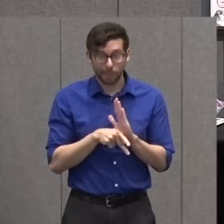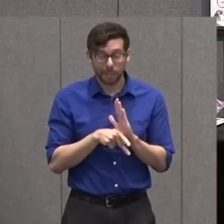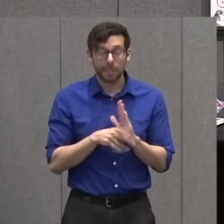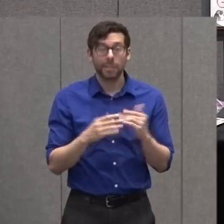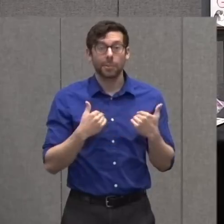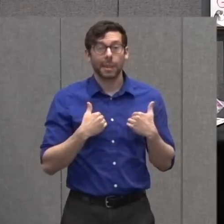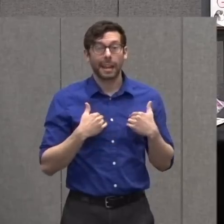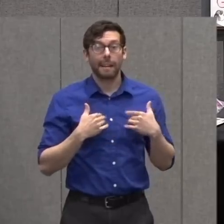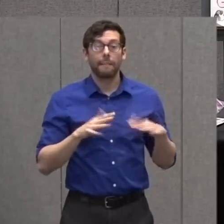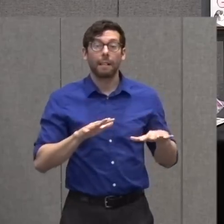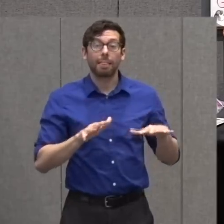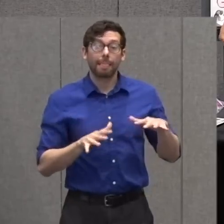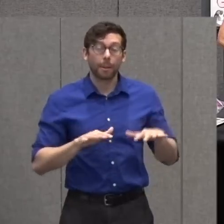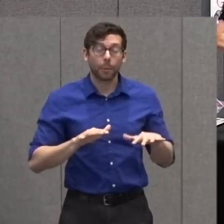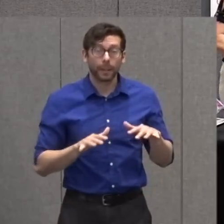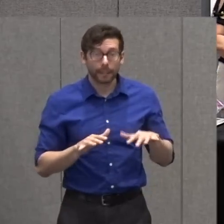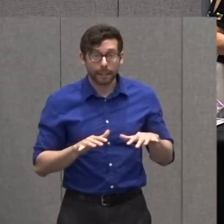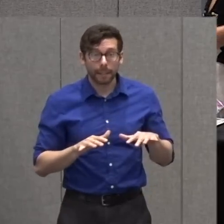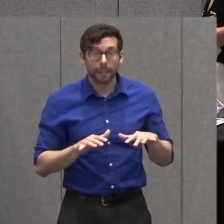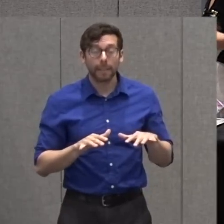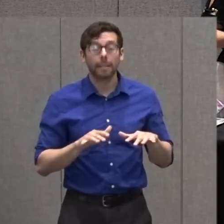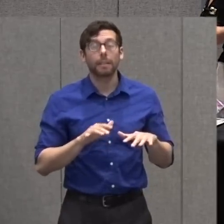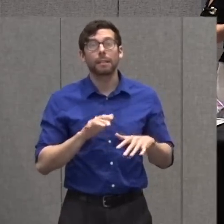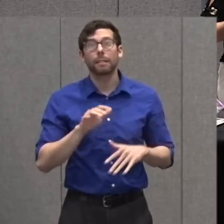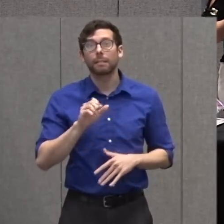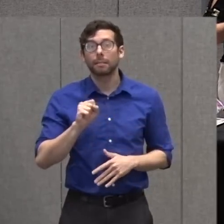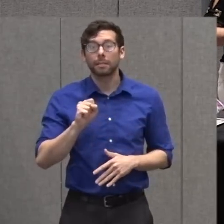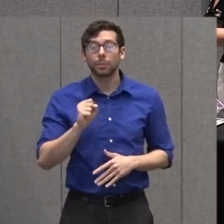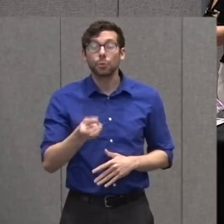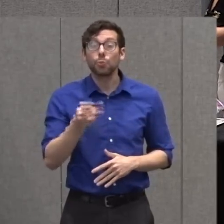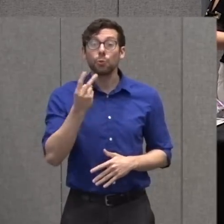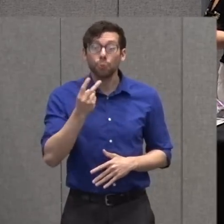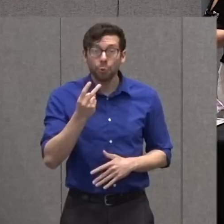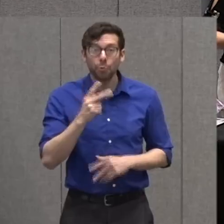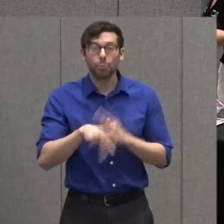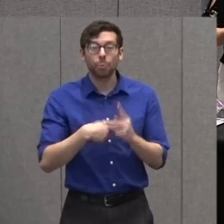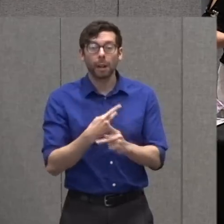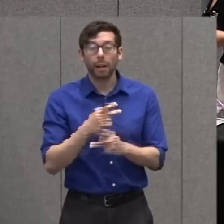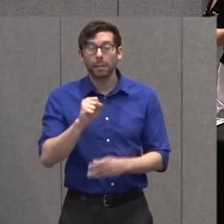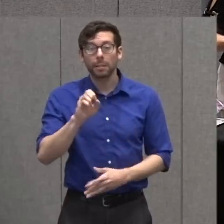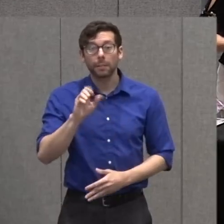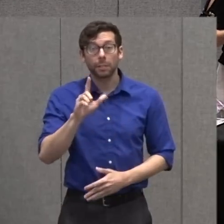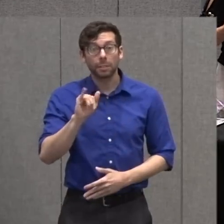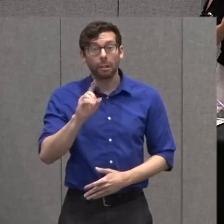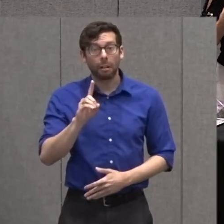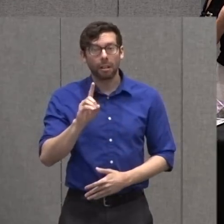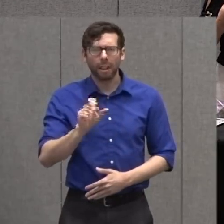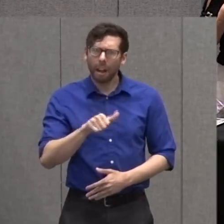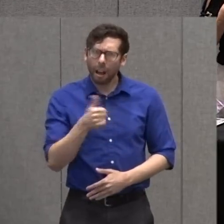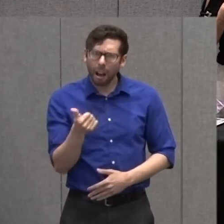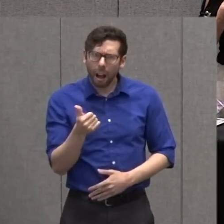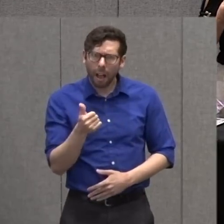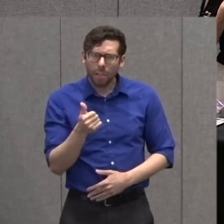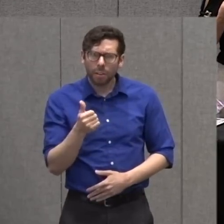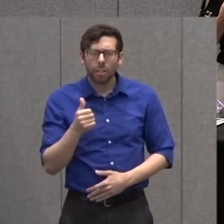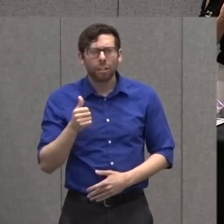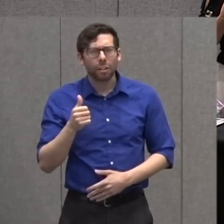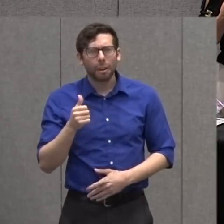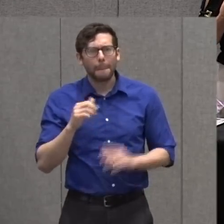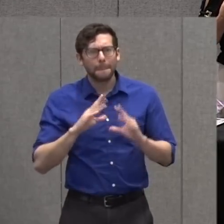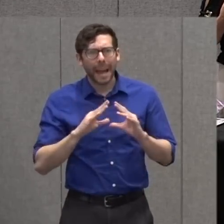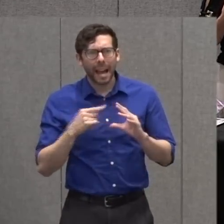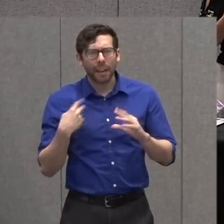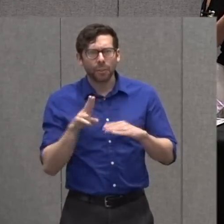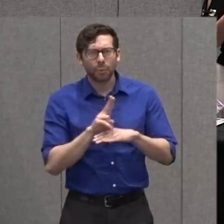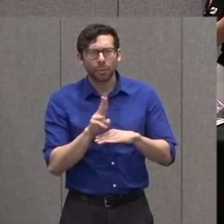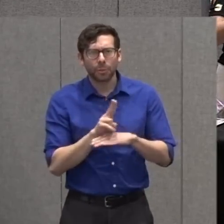we have a solid, and we have another solid. Right. Are there any other states of matter that we're going to use? Well, you said that we were going to use